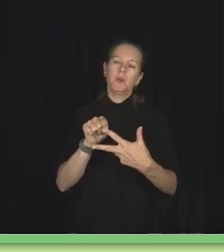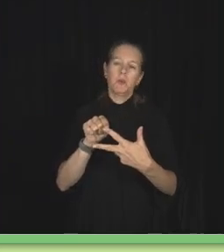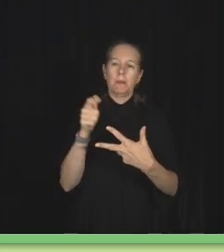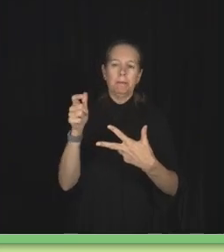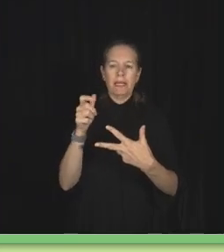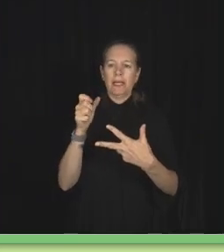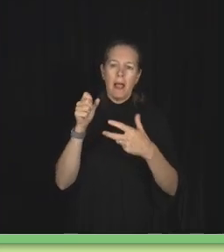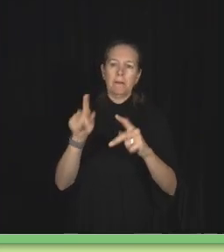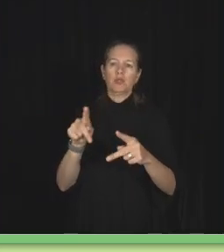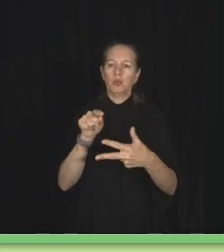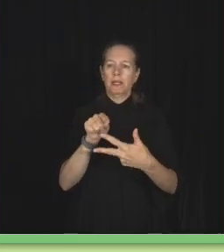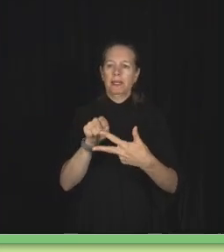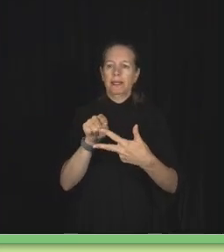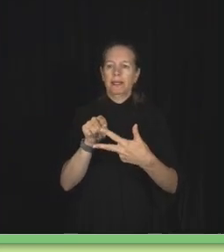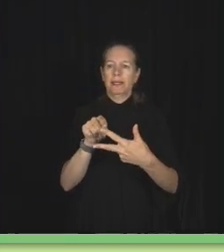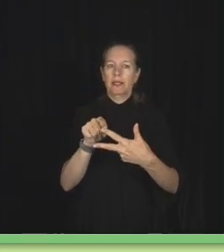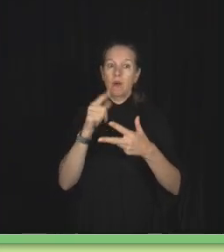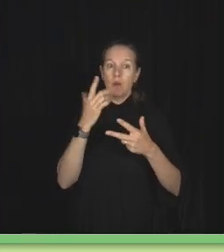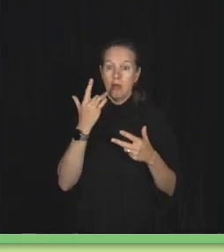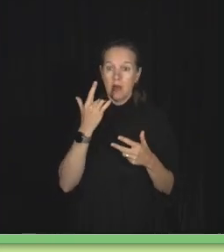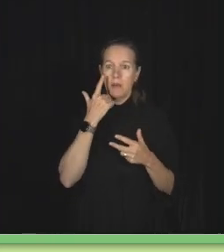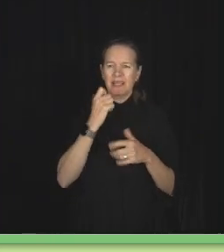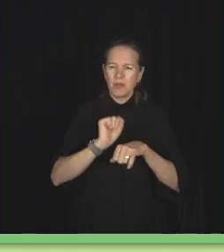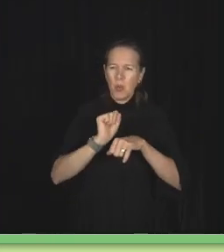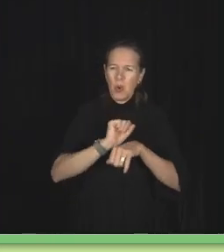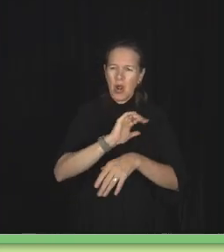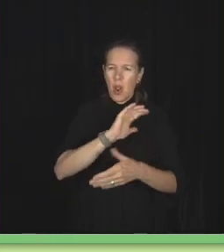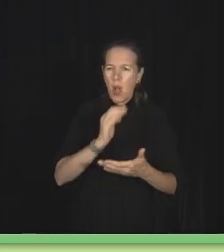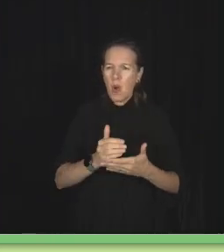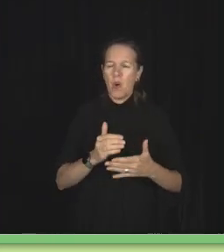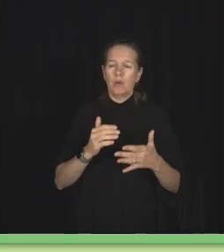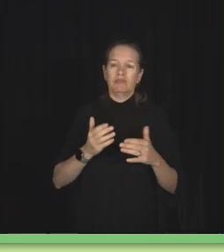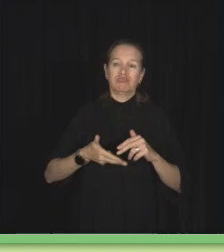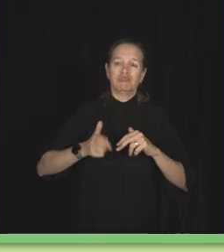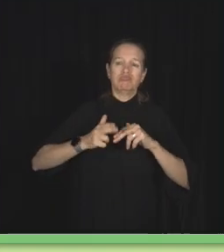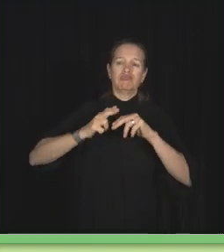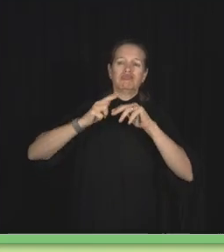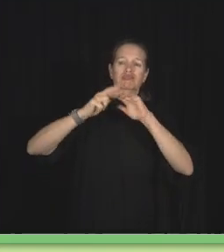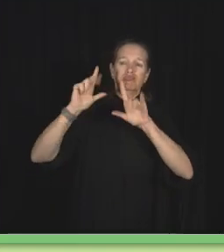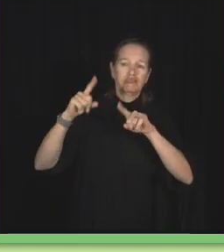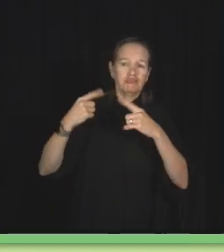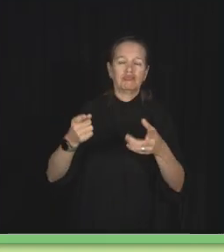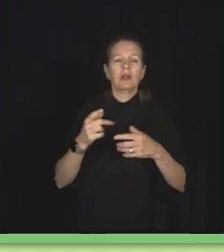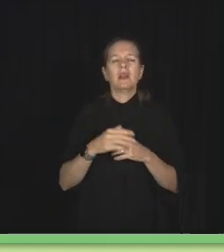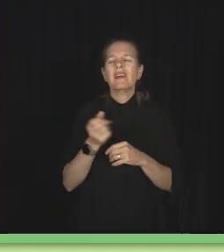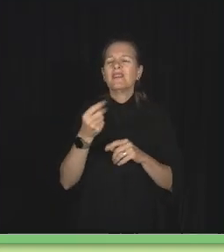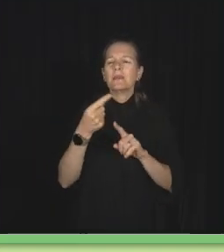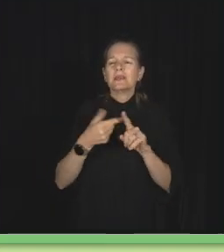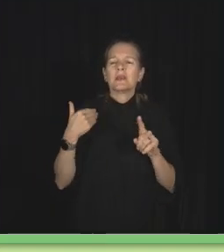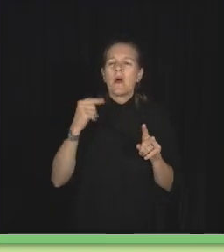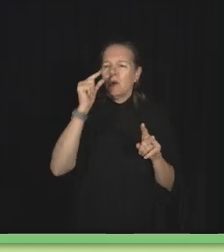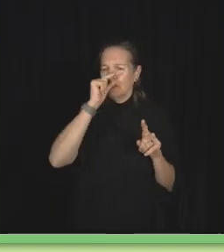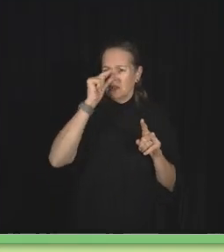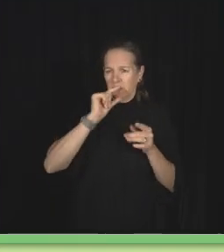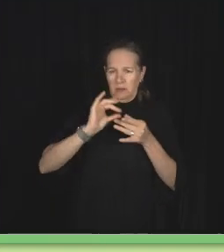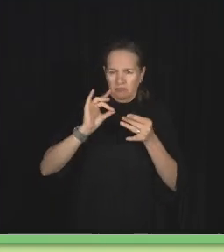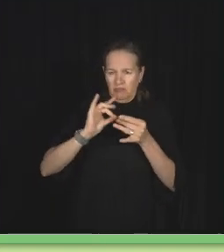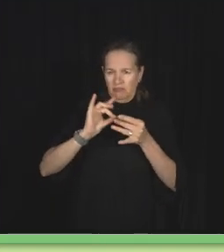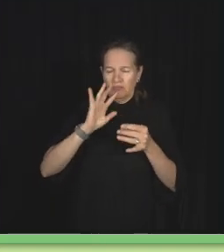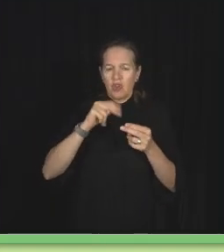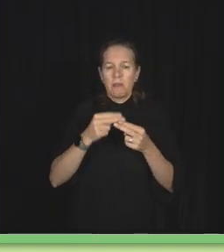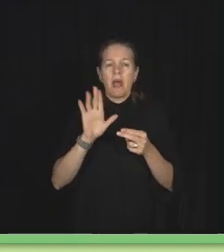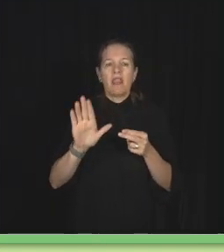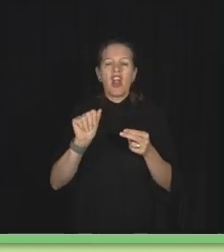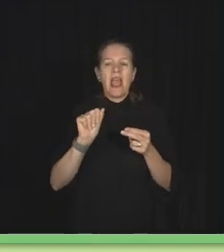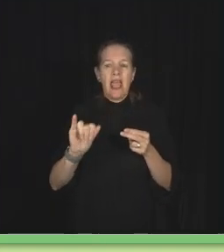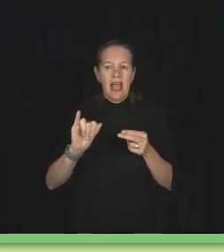the workloads are increasing at unbelievable scale. A few months back, Google mentioned that across their AI